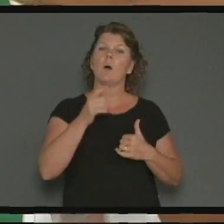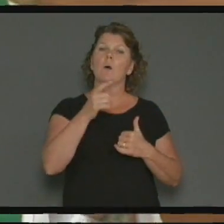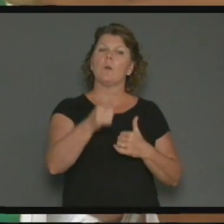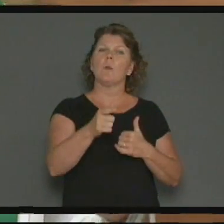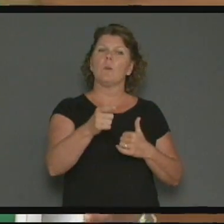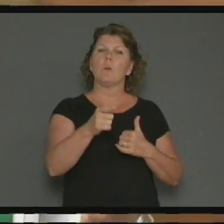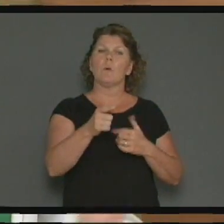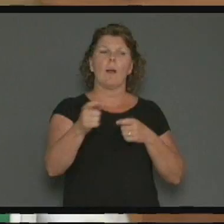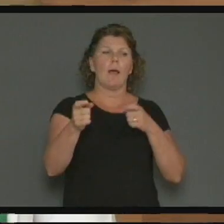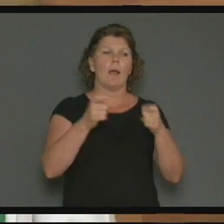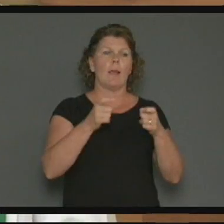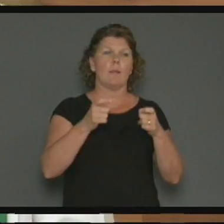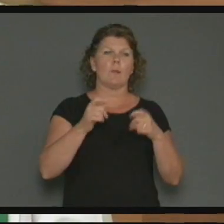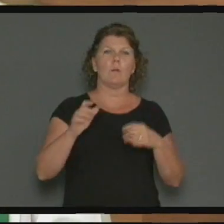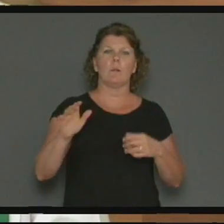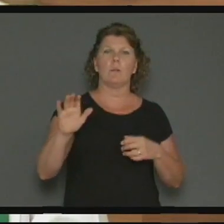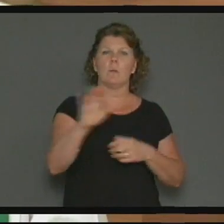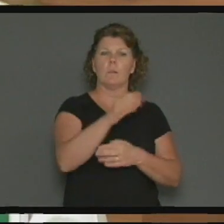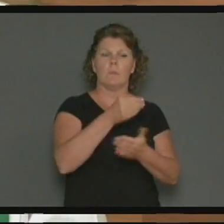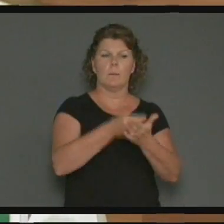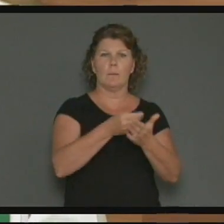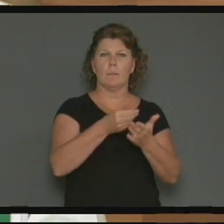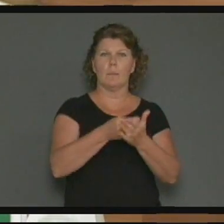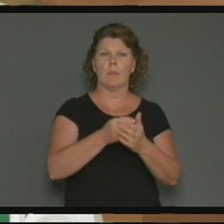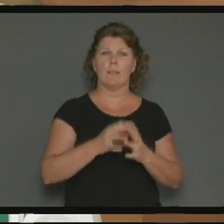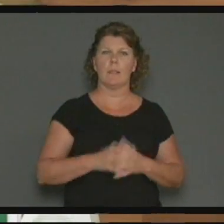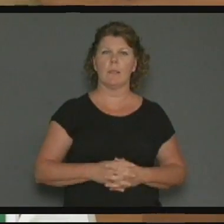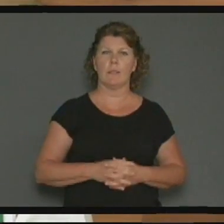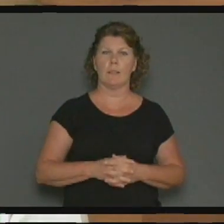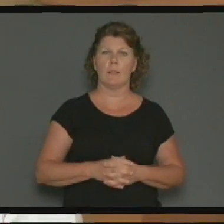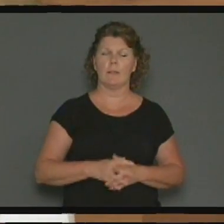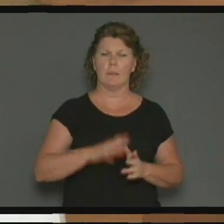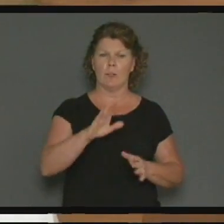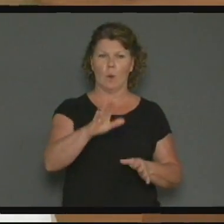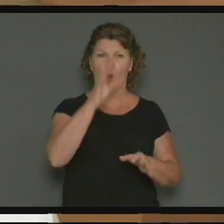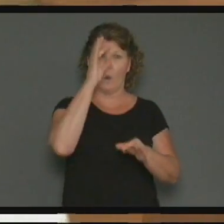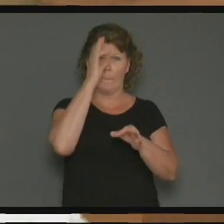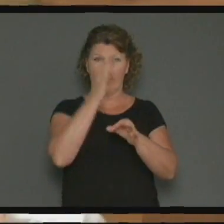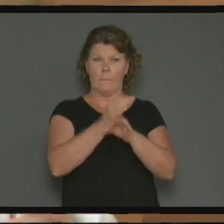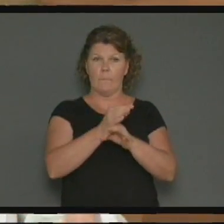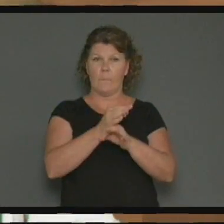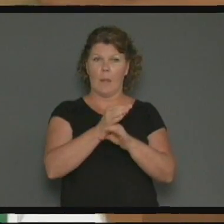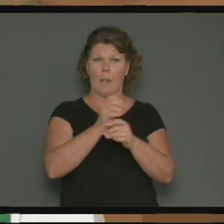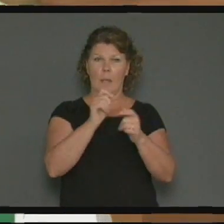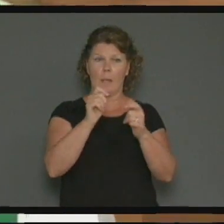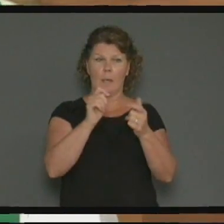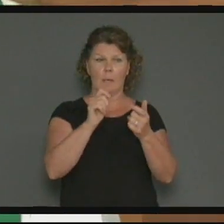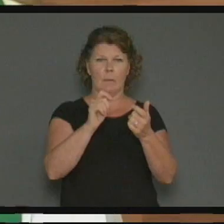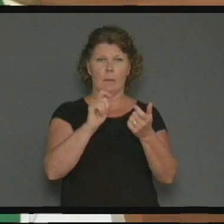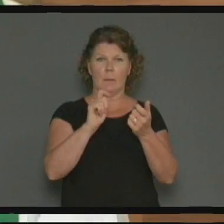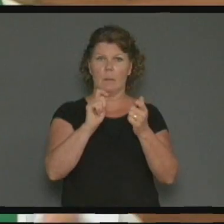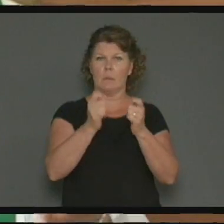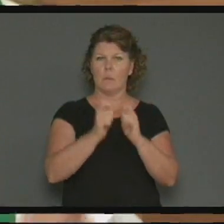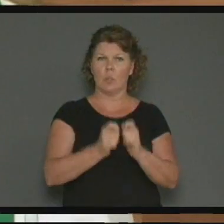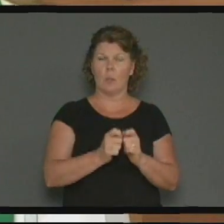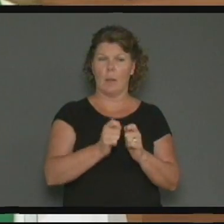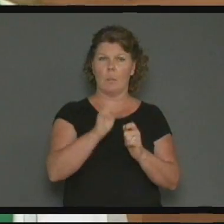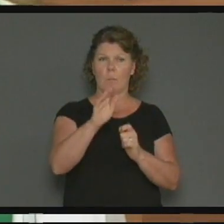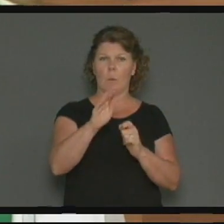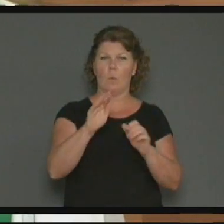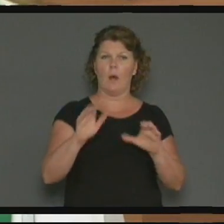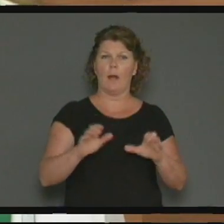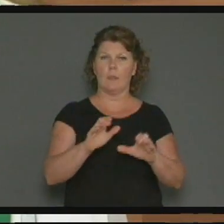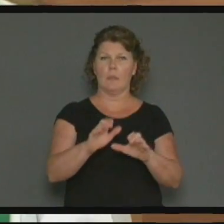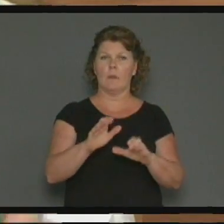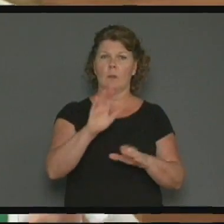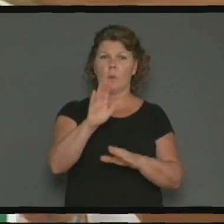about handling your money? How does your faith in Jesus shape your activities? The music you listen